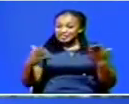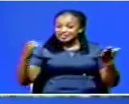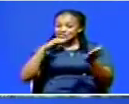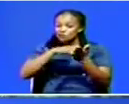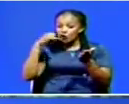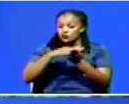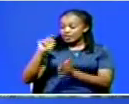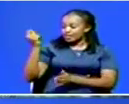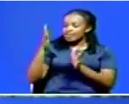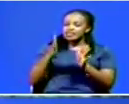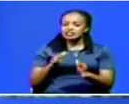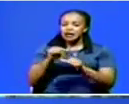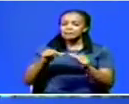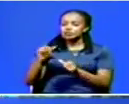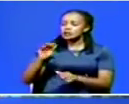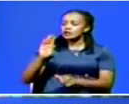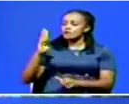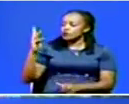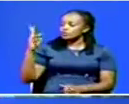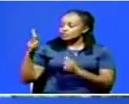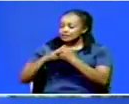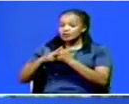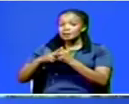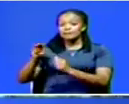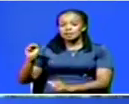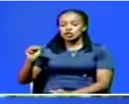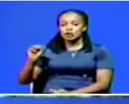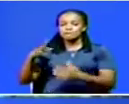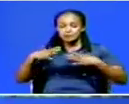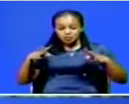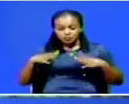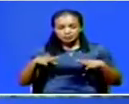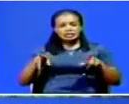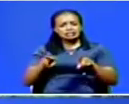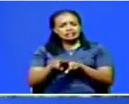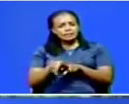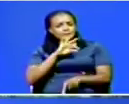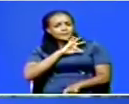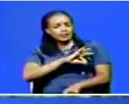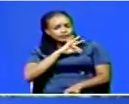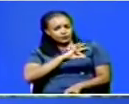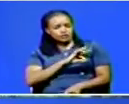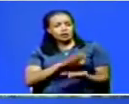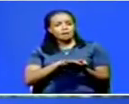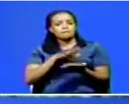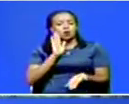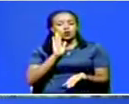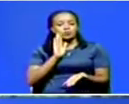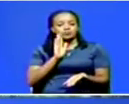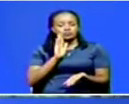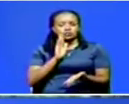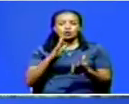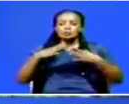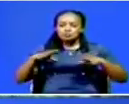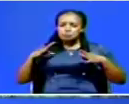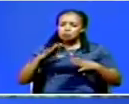milioni 47. Na ni mambo ambayo ni ya manufaa kwa kaunti zetu zote 47. Kwa hivyo kila mtu